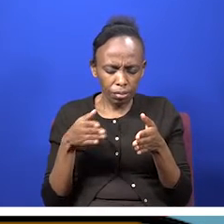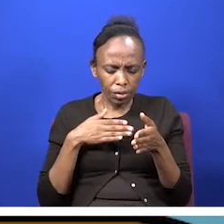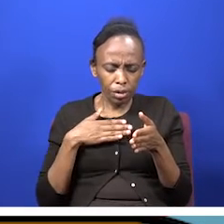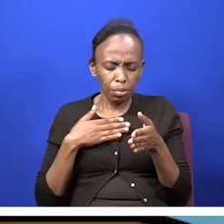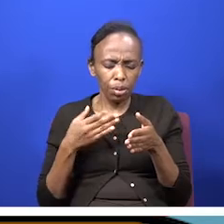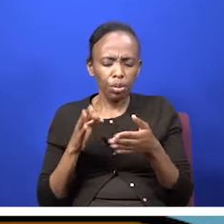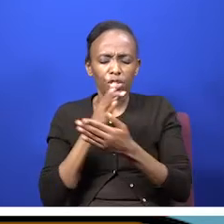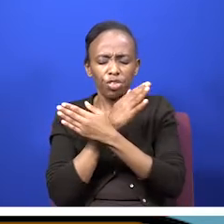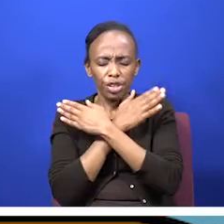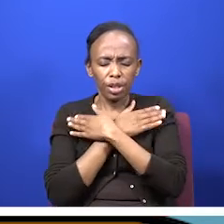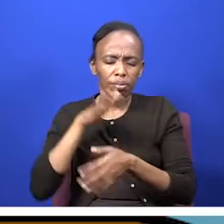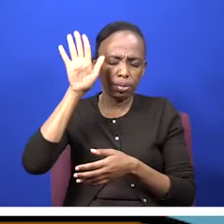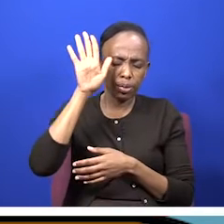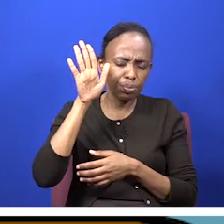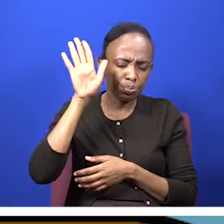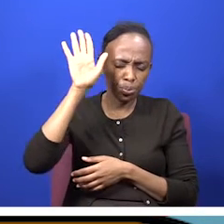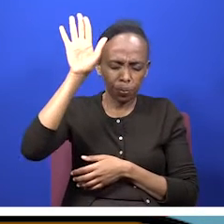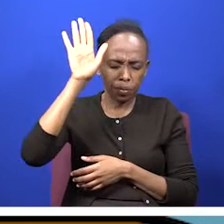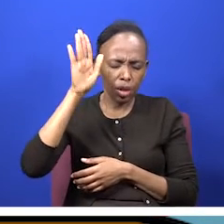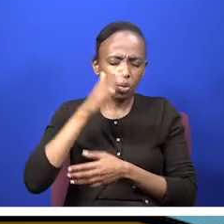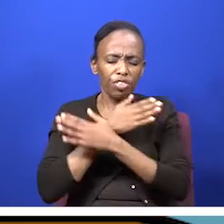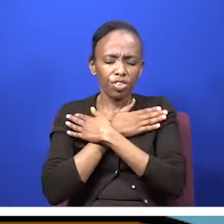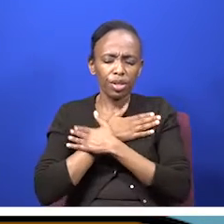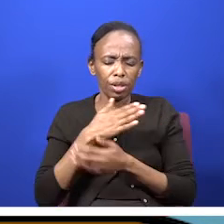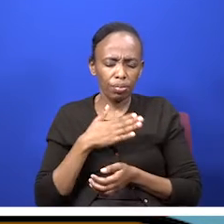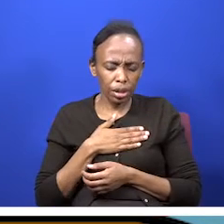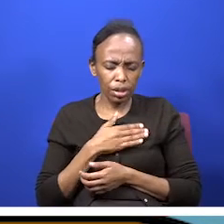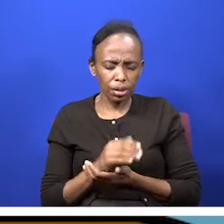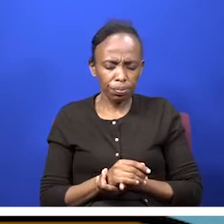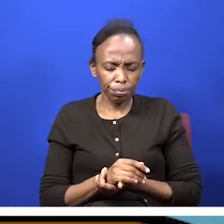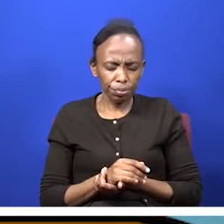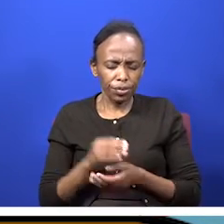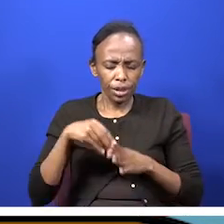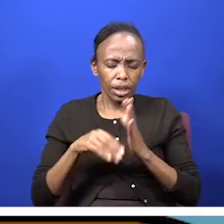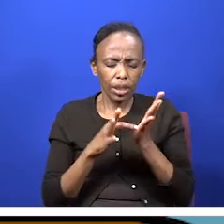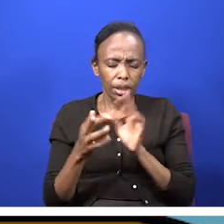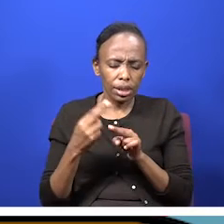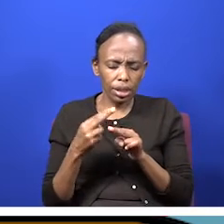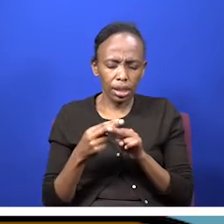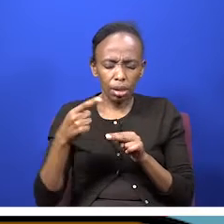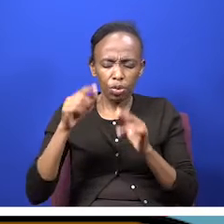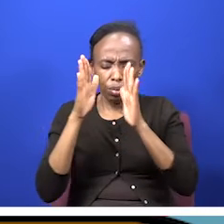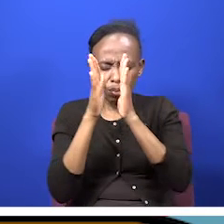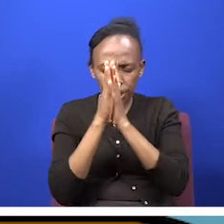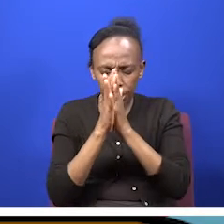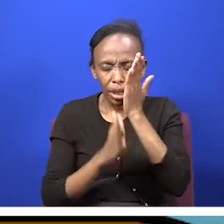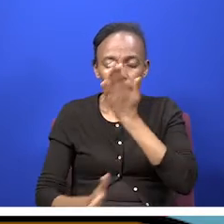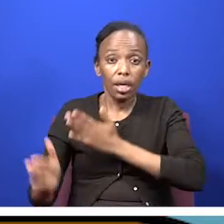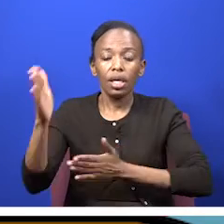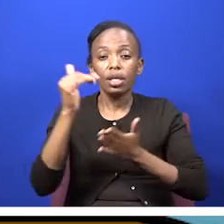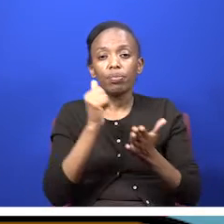From today, I am your friend. You are my friend. And you are my friend. In Jesus' name we